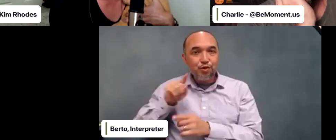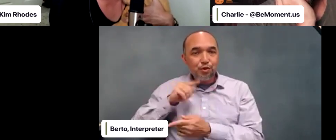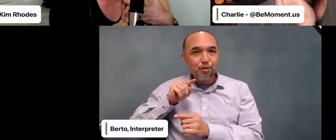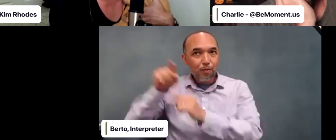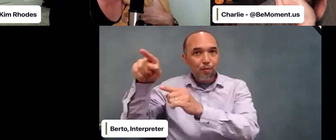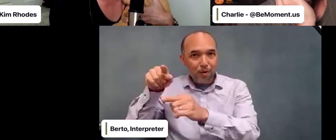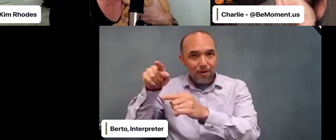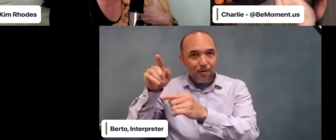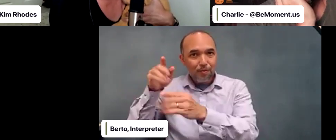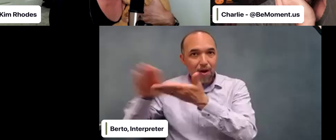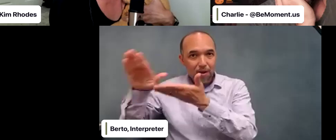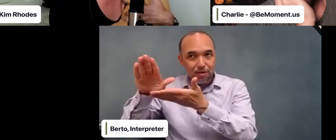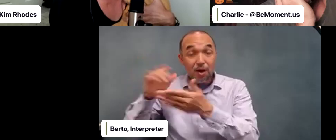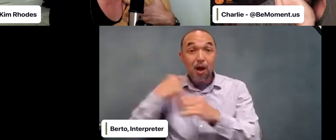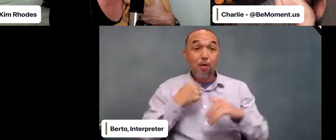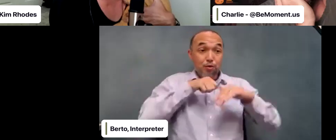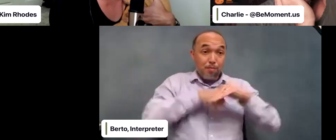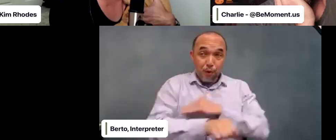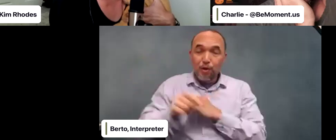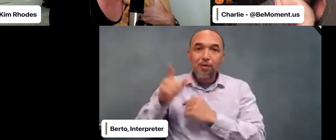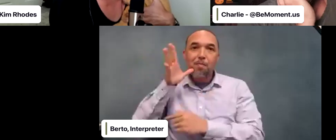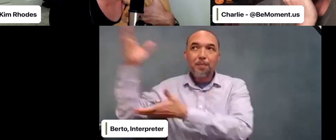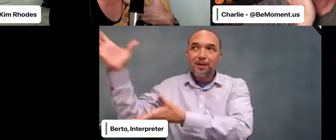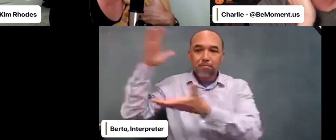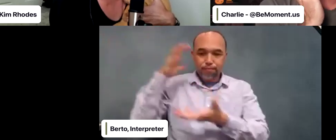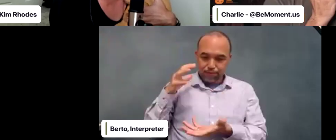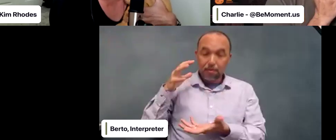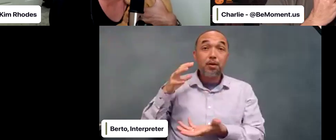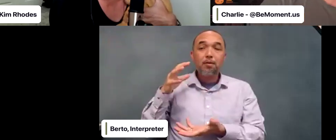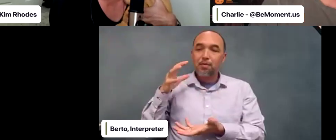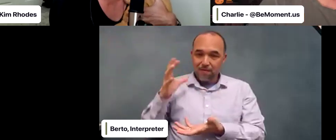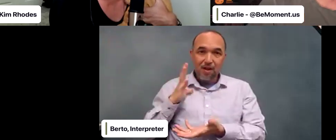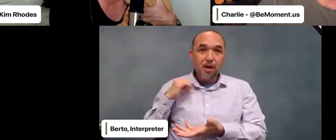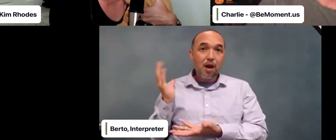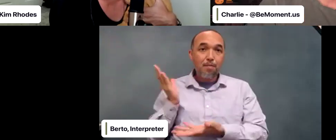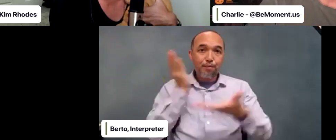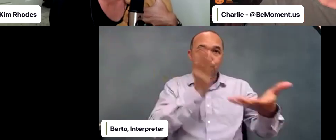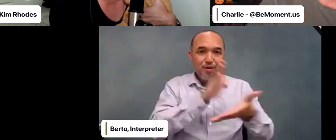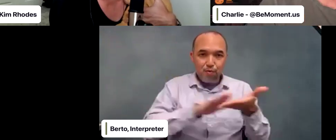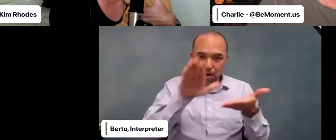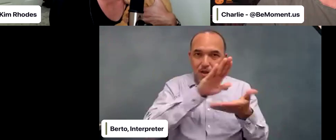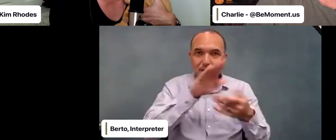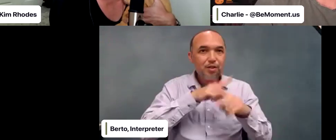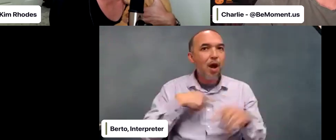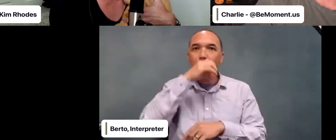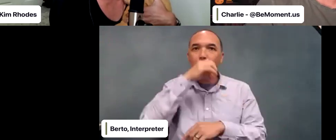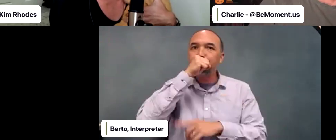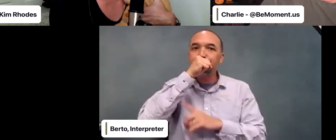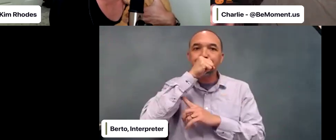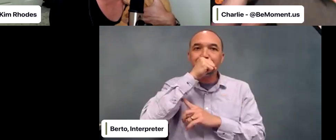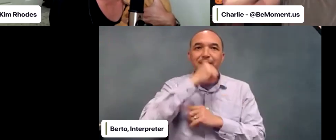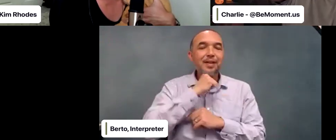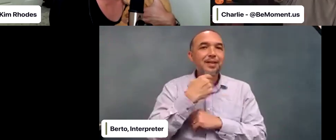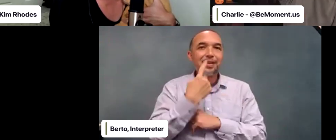him to take care of me. And I had brought him to college with me and told no one, because who fucking admits they have a stuffed horse